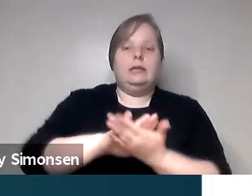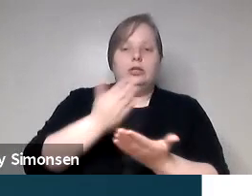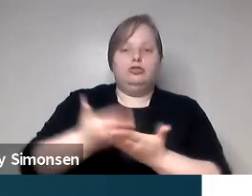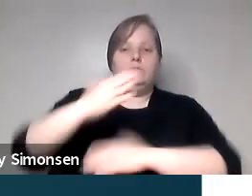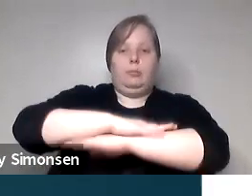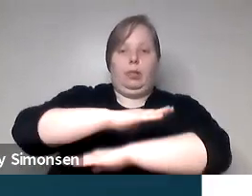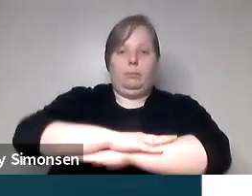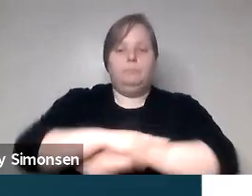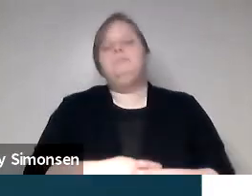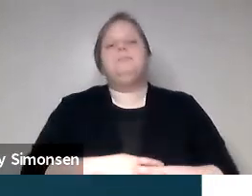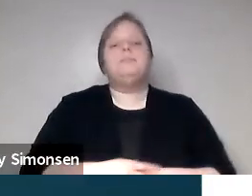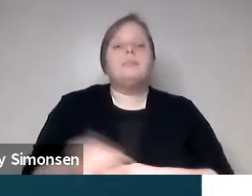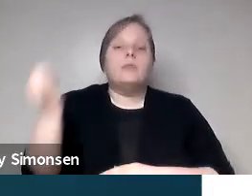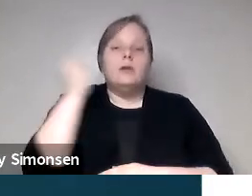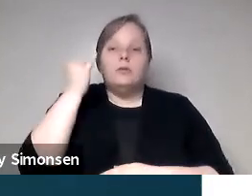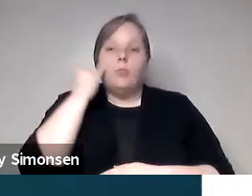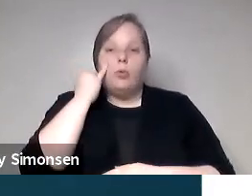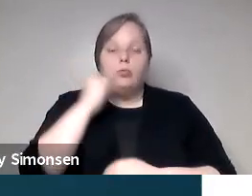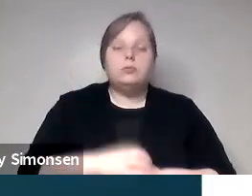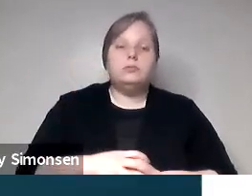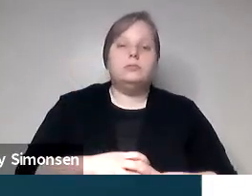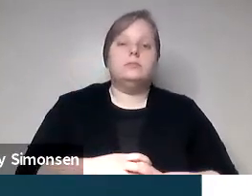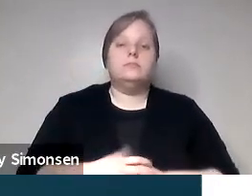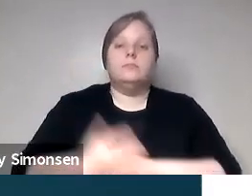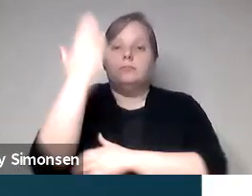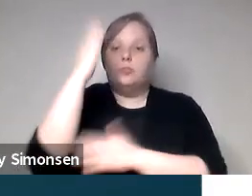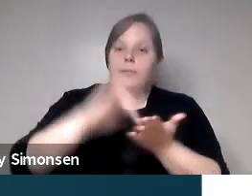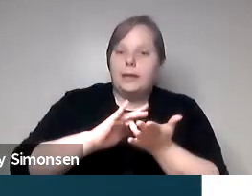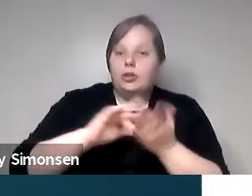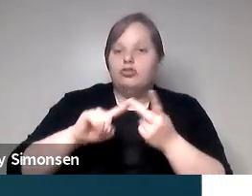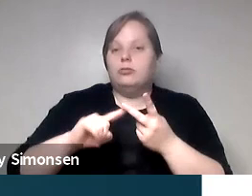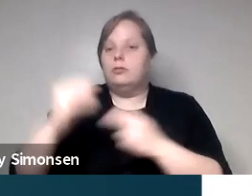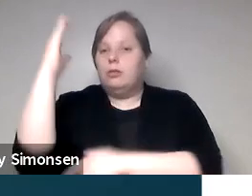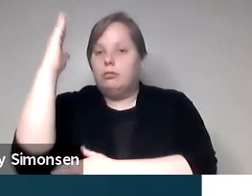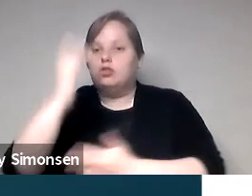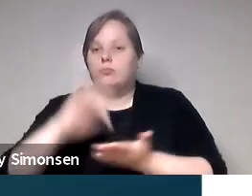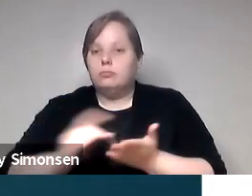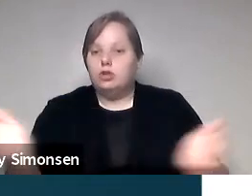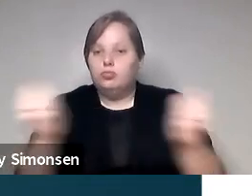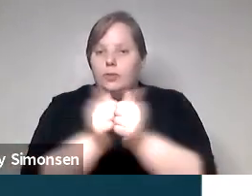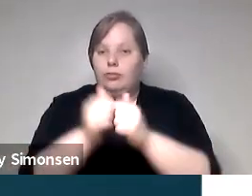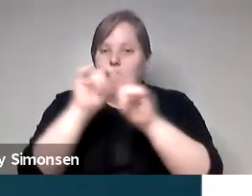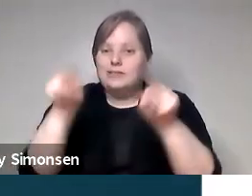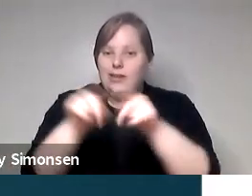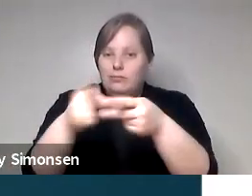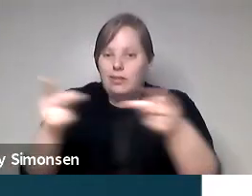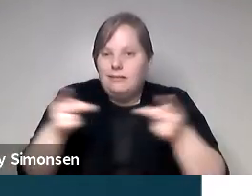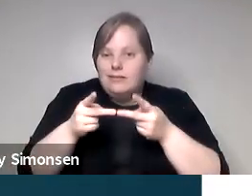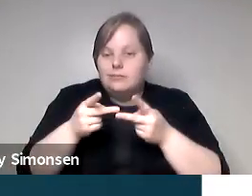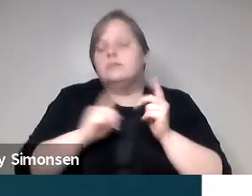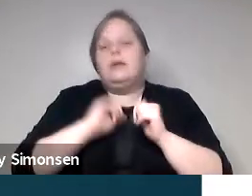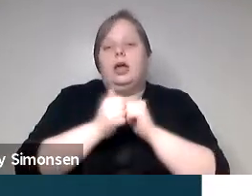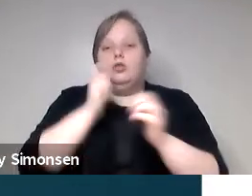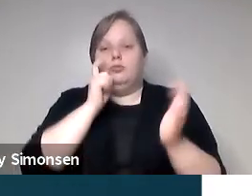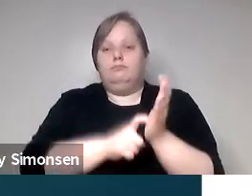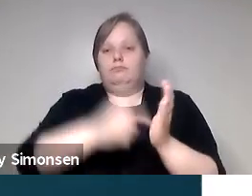going to keep both the morning and the lunchtime medications together, a very quick, simple way to identify your